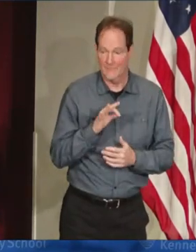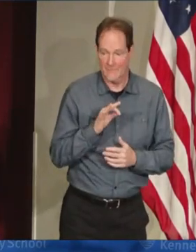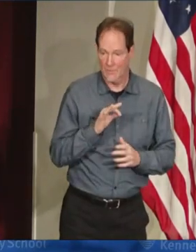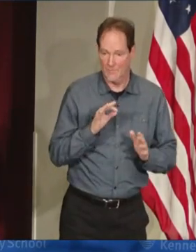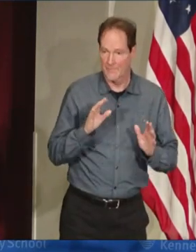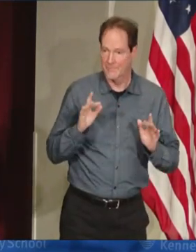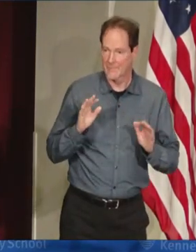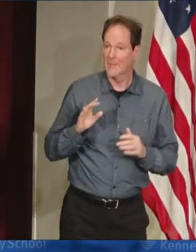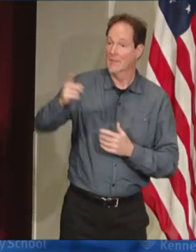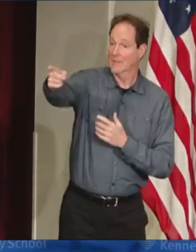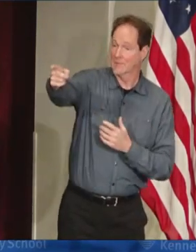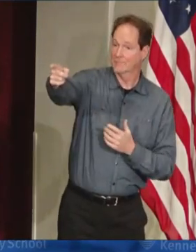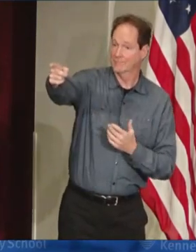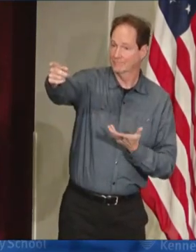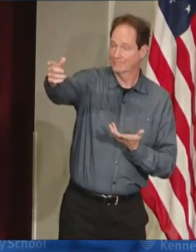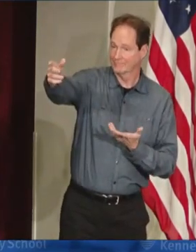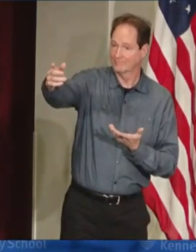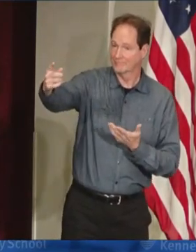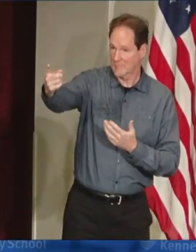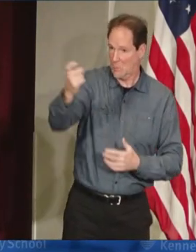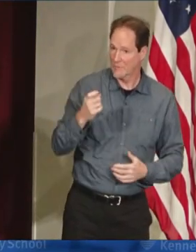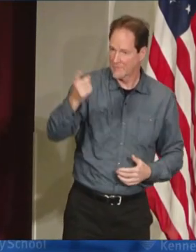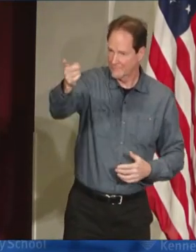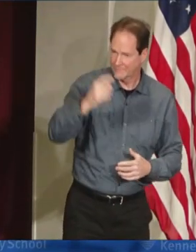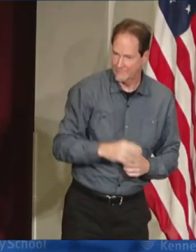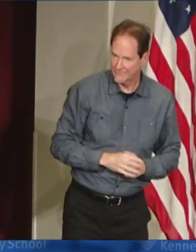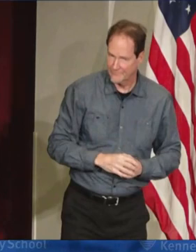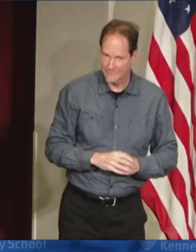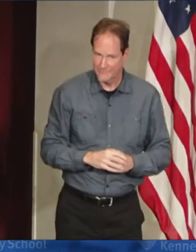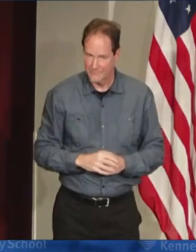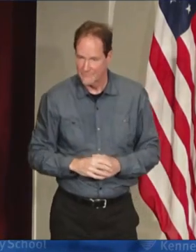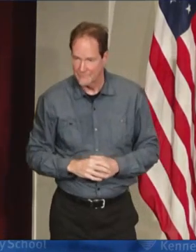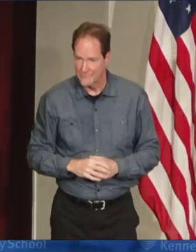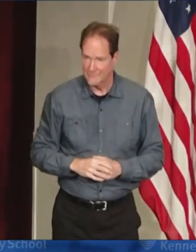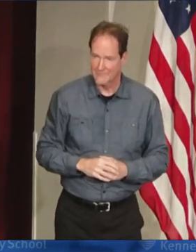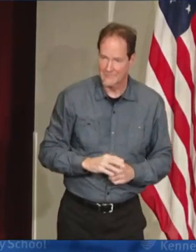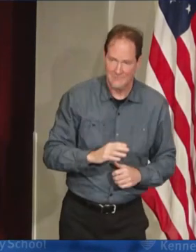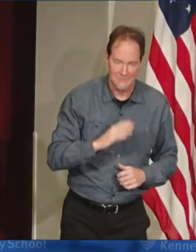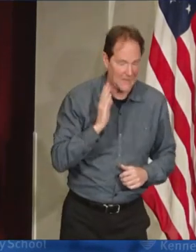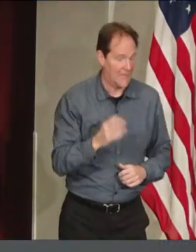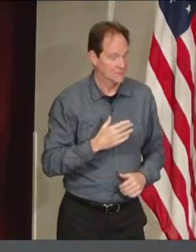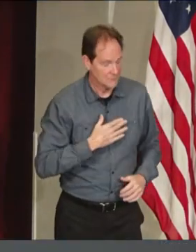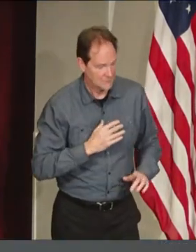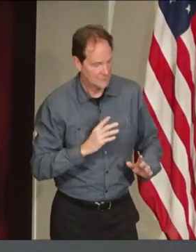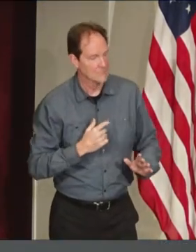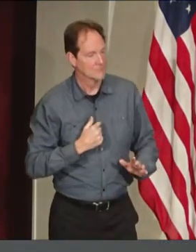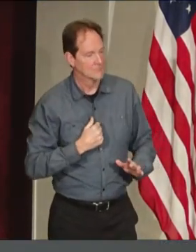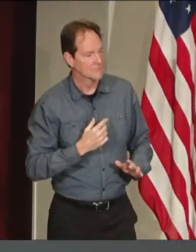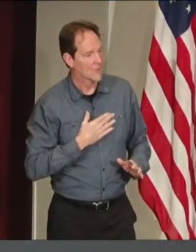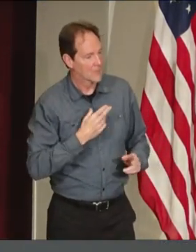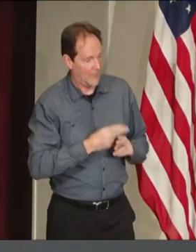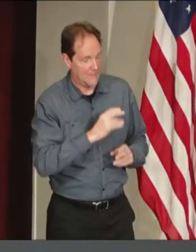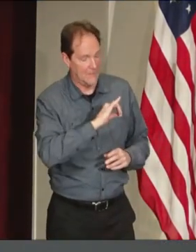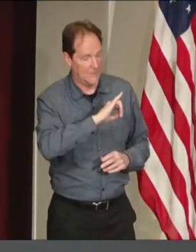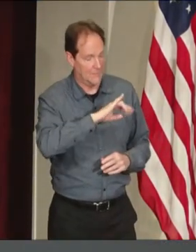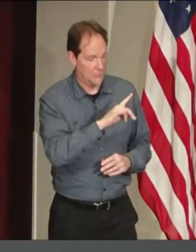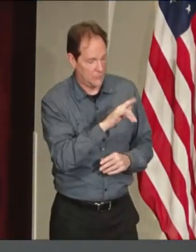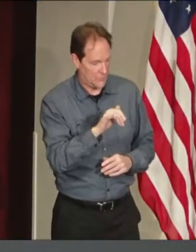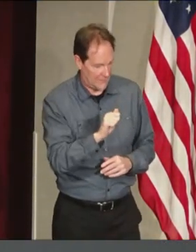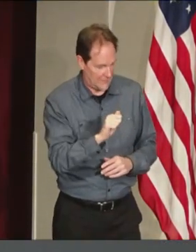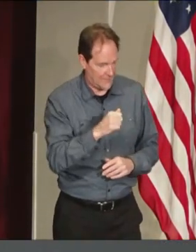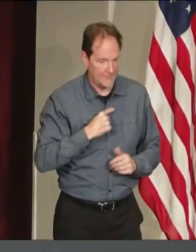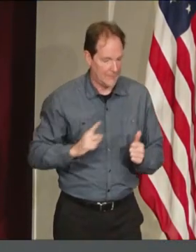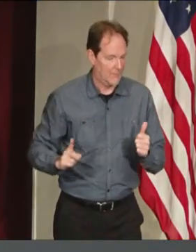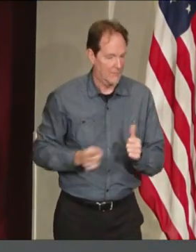got a question up here on the stairs. Hi, thank you. Oh my God, it's loud. My name is Julia. I'm a first